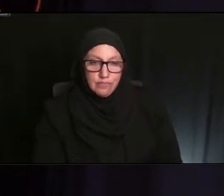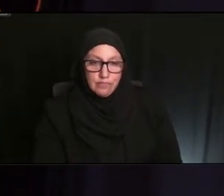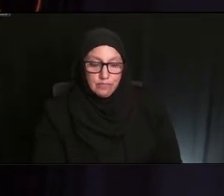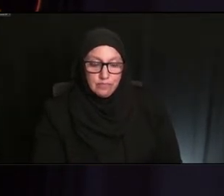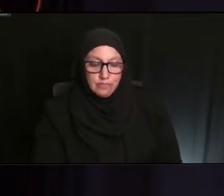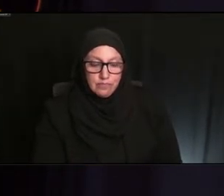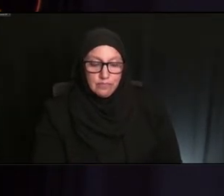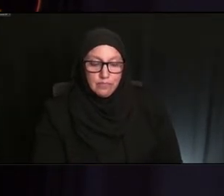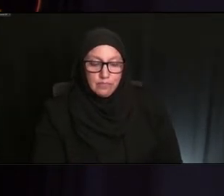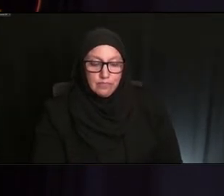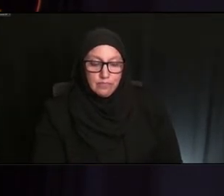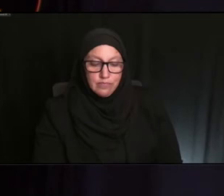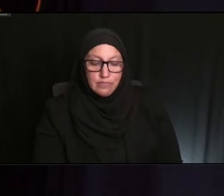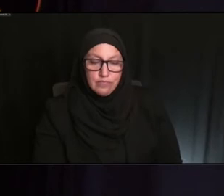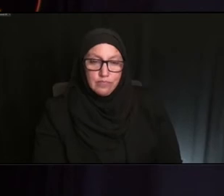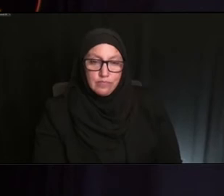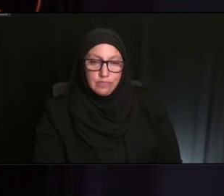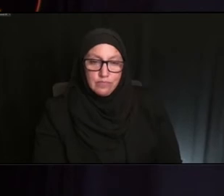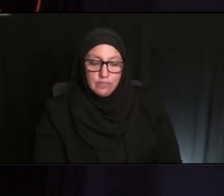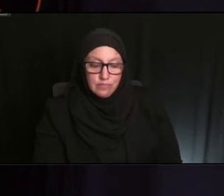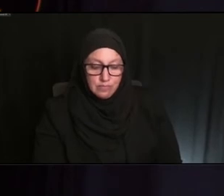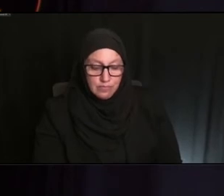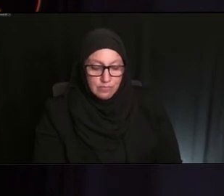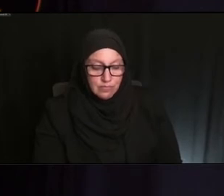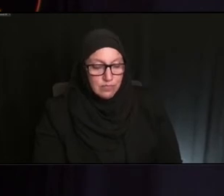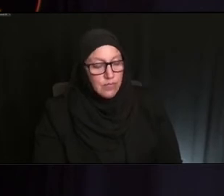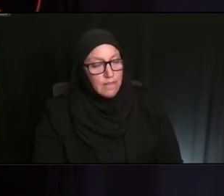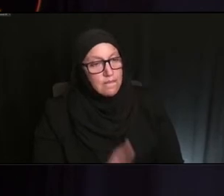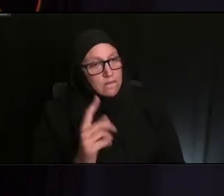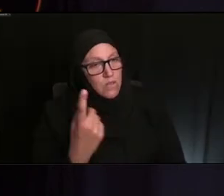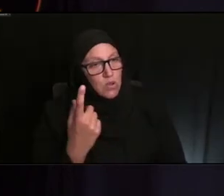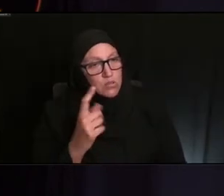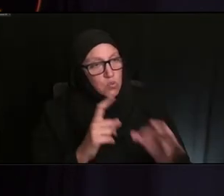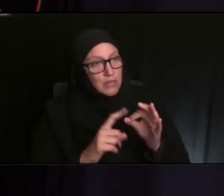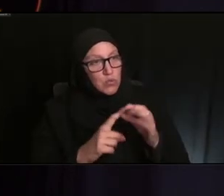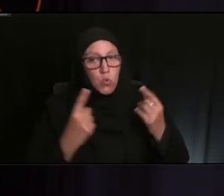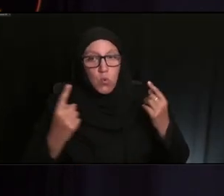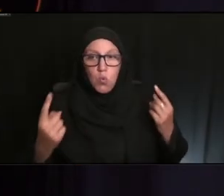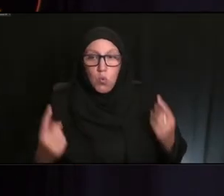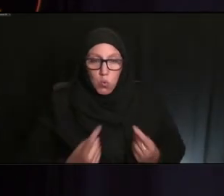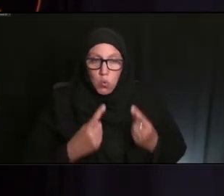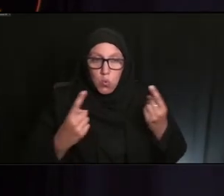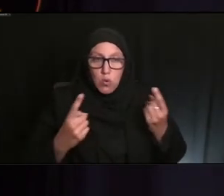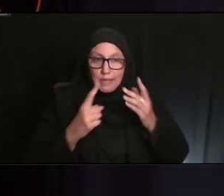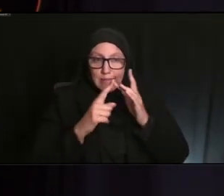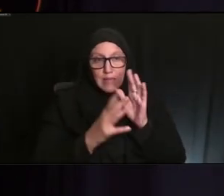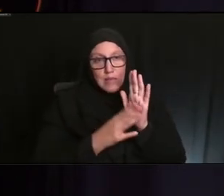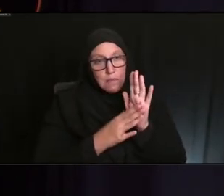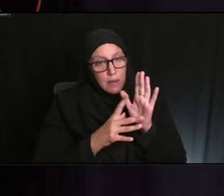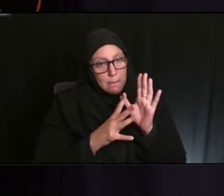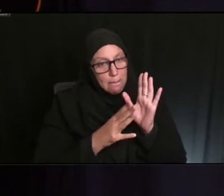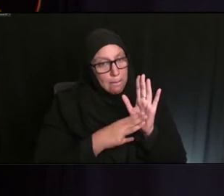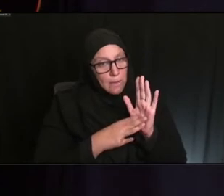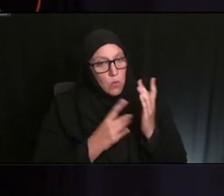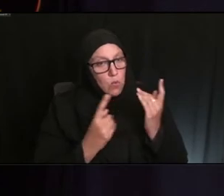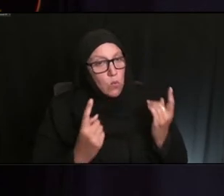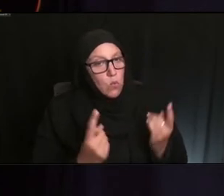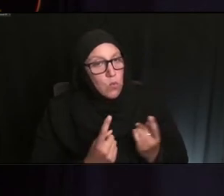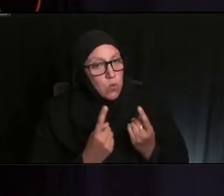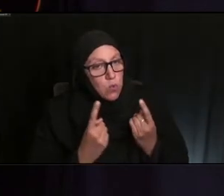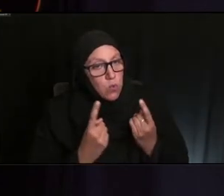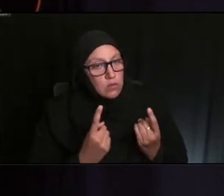First question we ask, who is the Imam that we need to know? Who is the Imam that as a